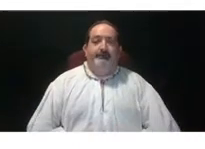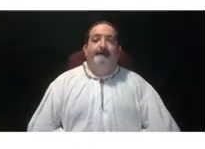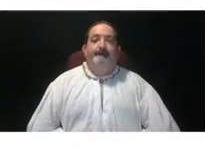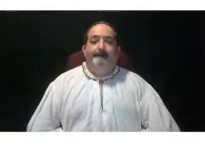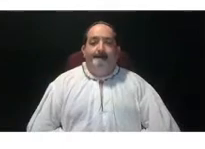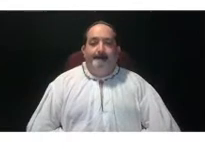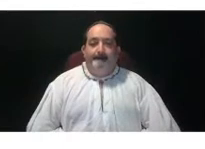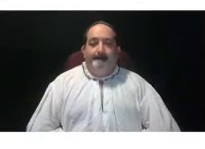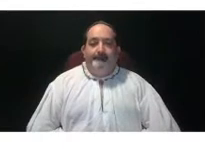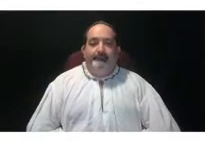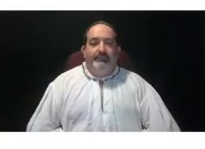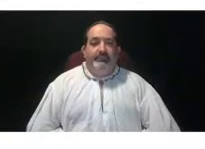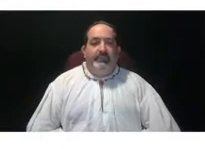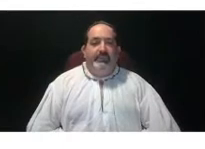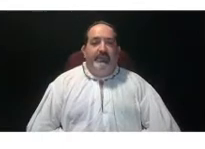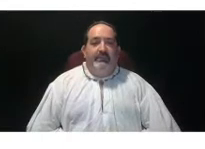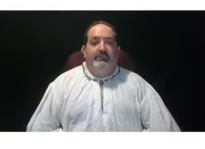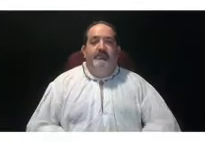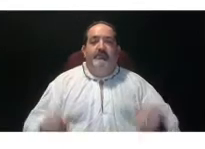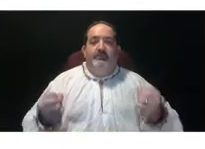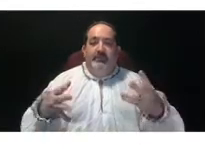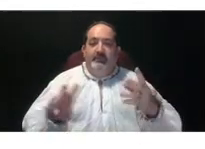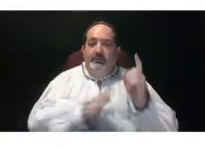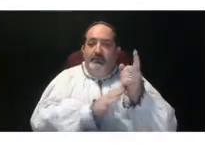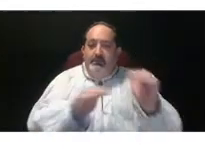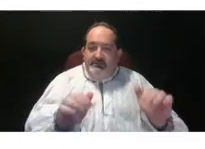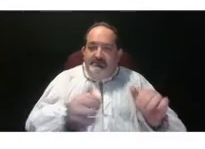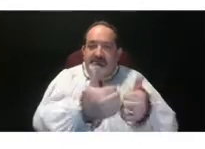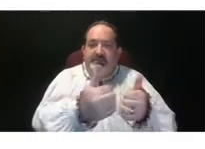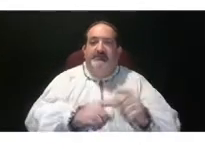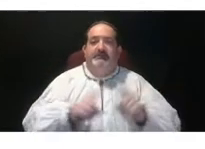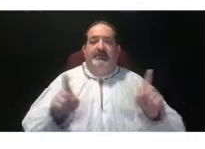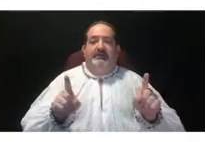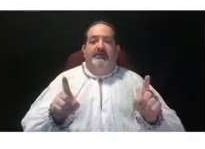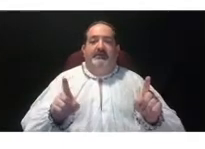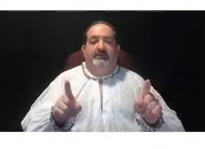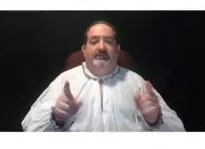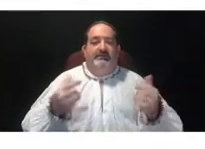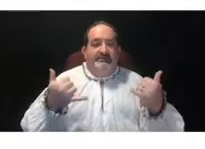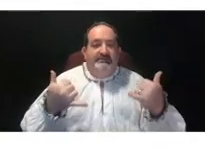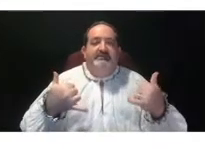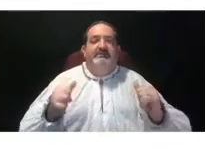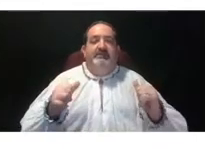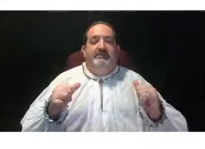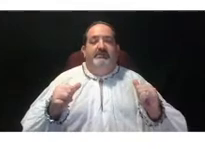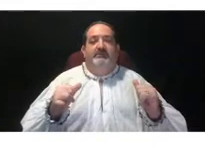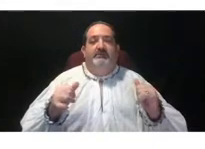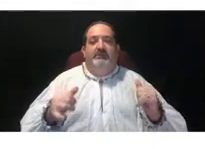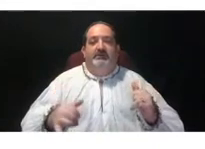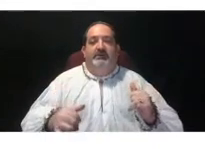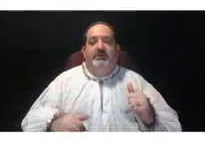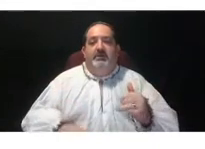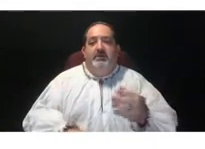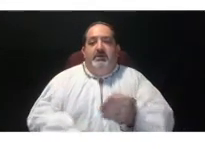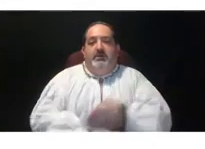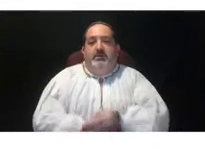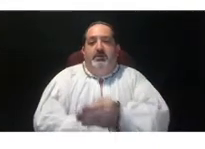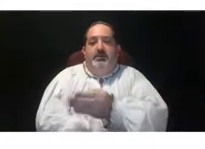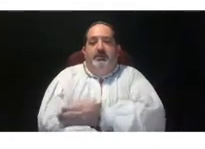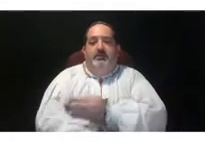has been moments of challenge, but without a doubt, an extremely rewarding experience.